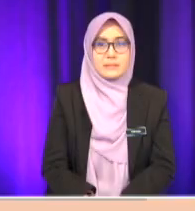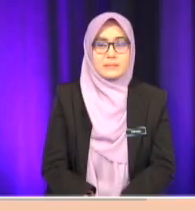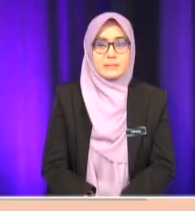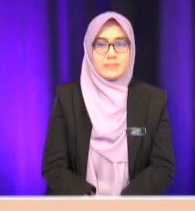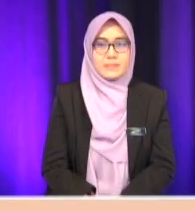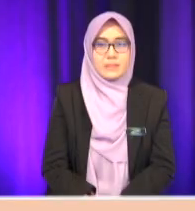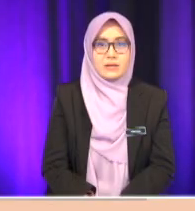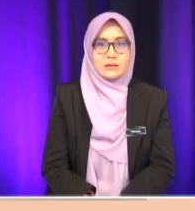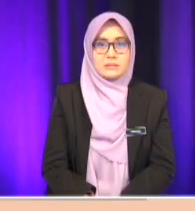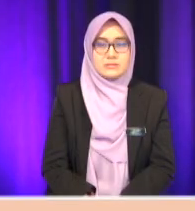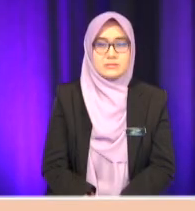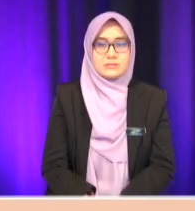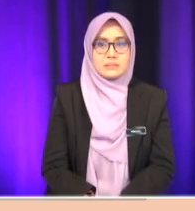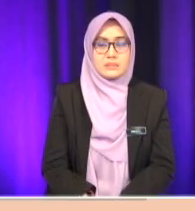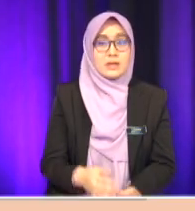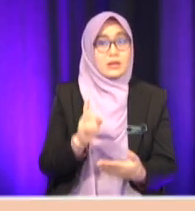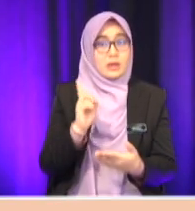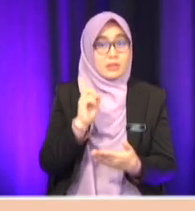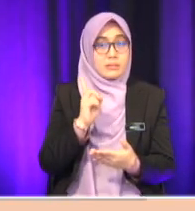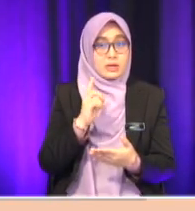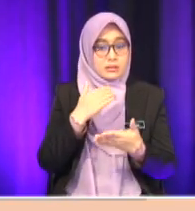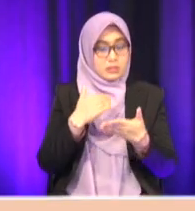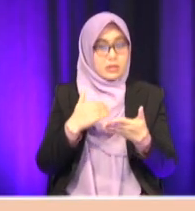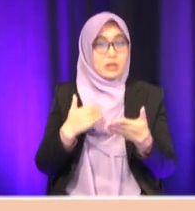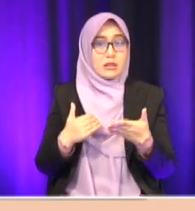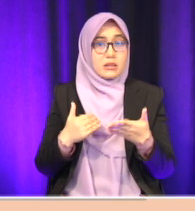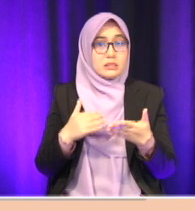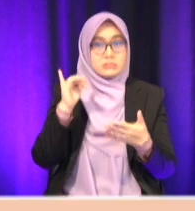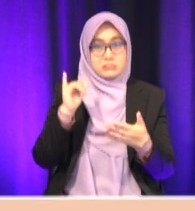Okay. Which one is the most possible